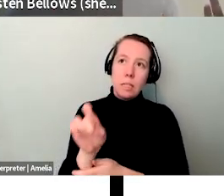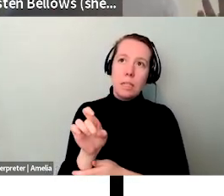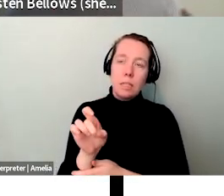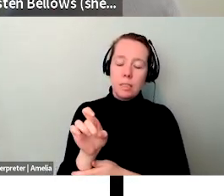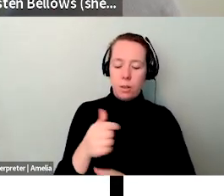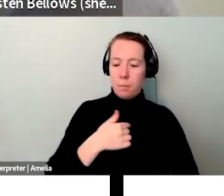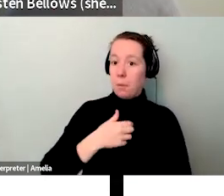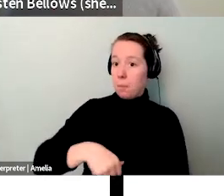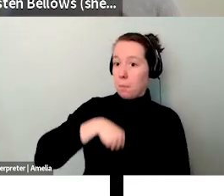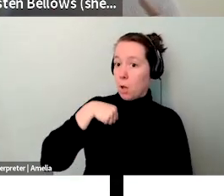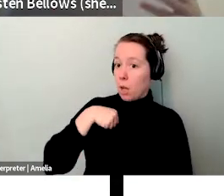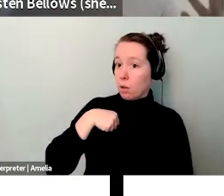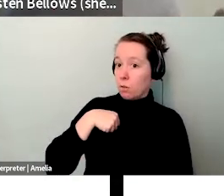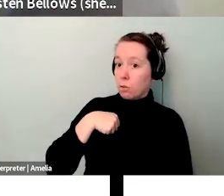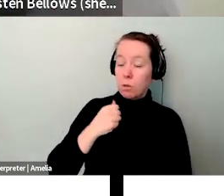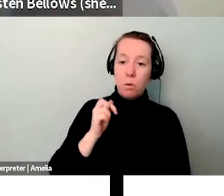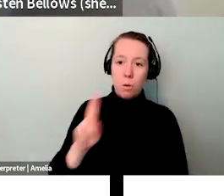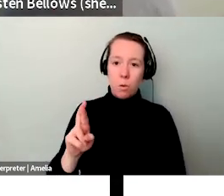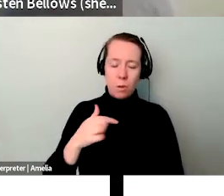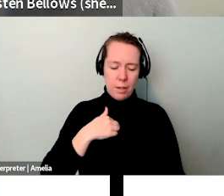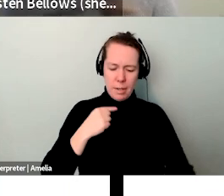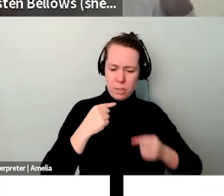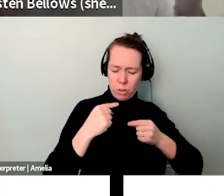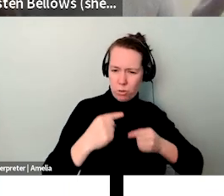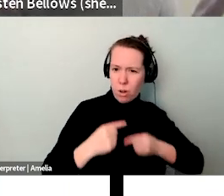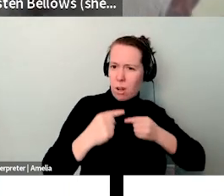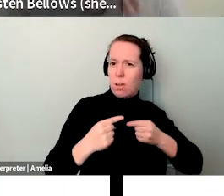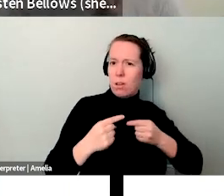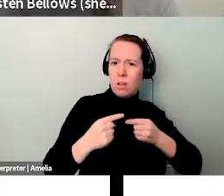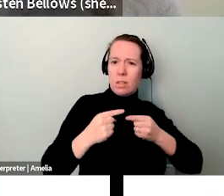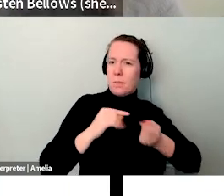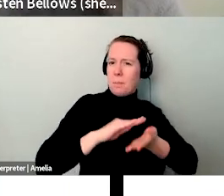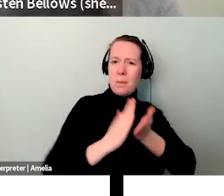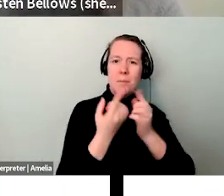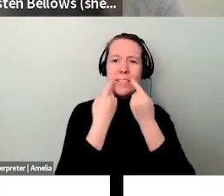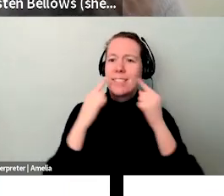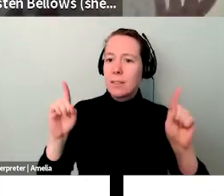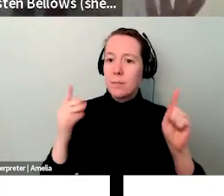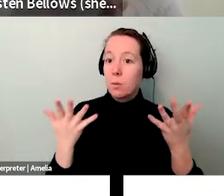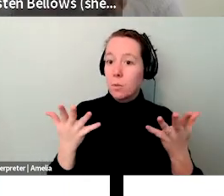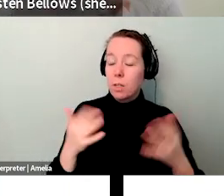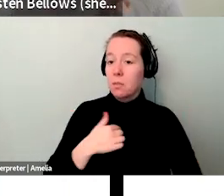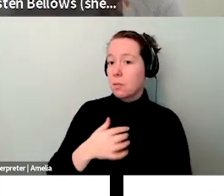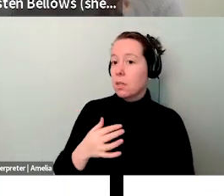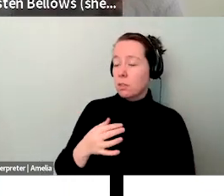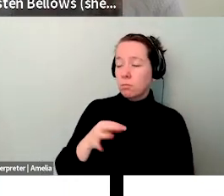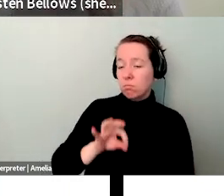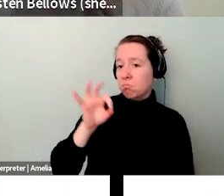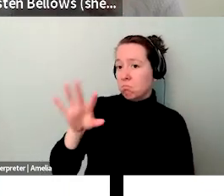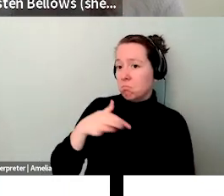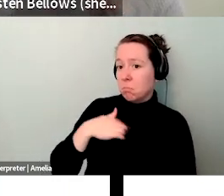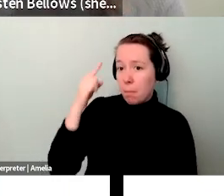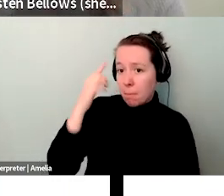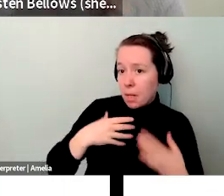proud of, or what is something you struggled with and you overcame, like those types of questions. I have mentioned like my mental